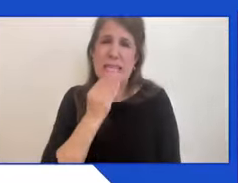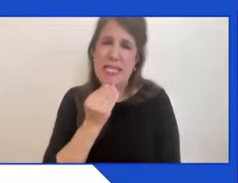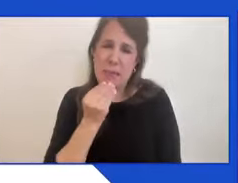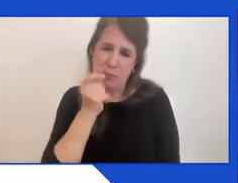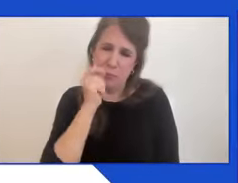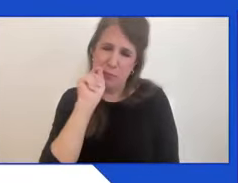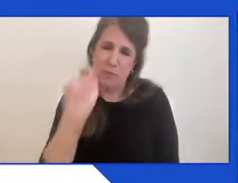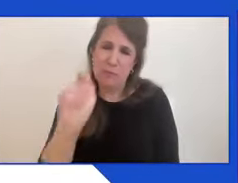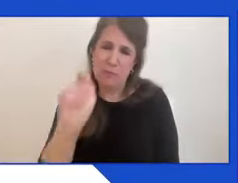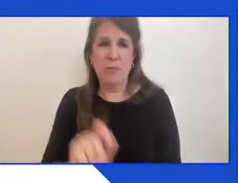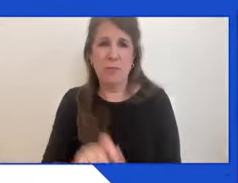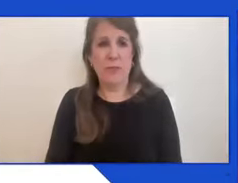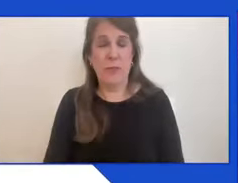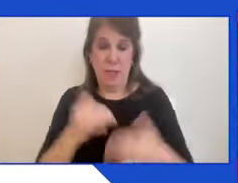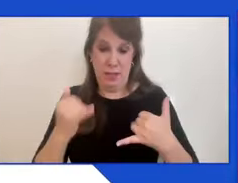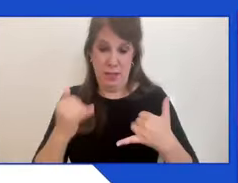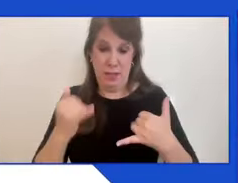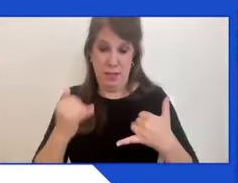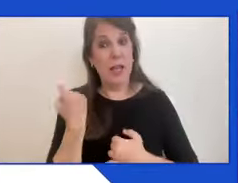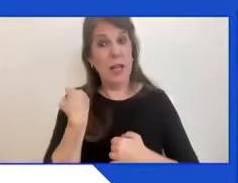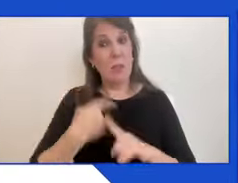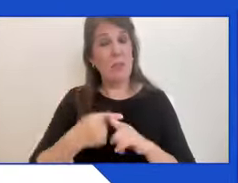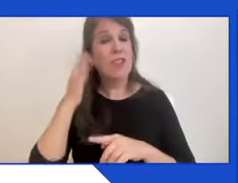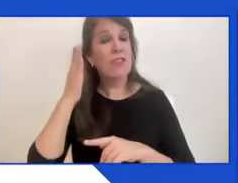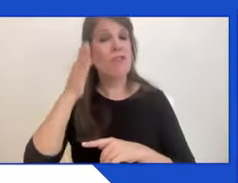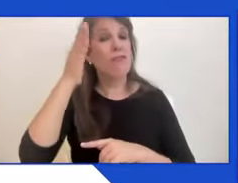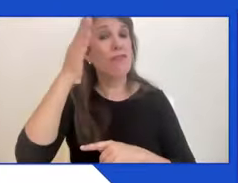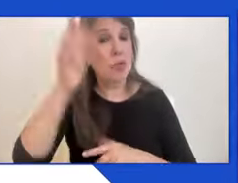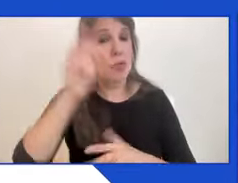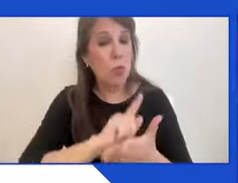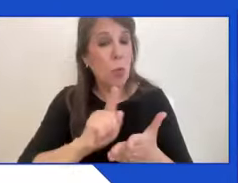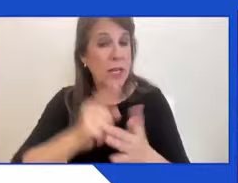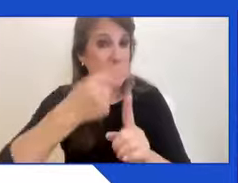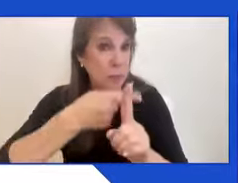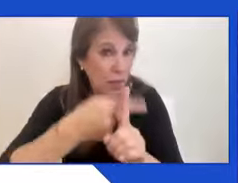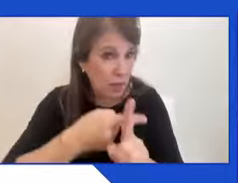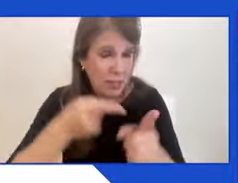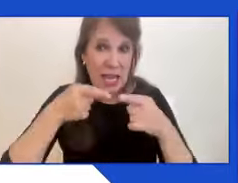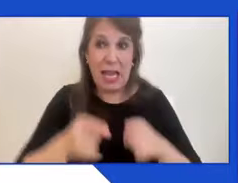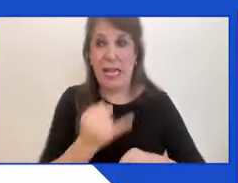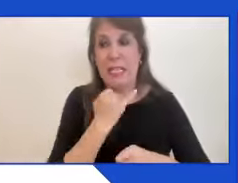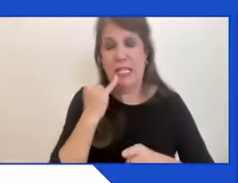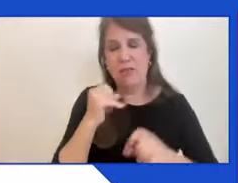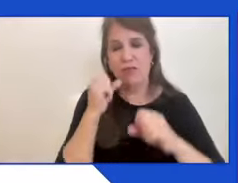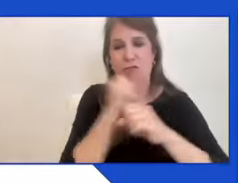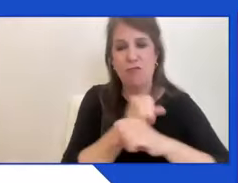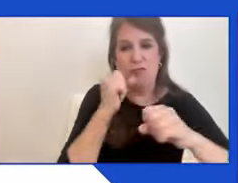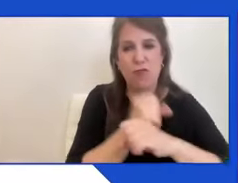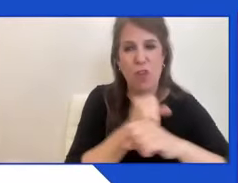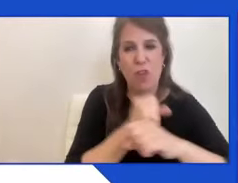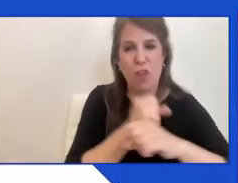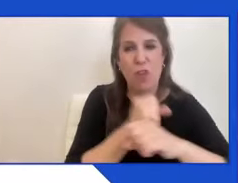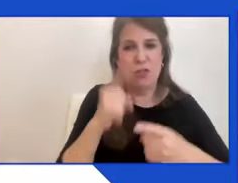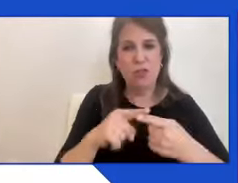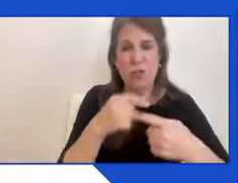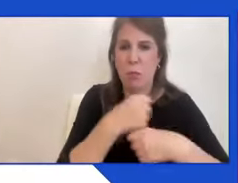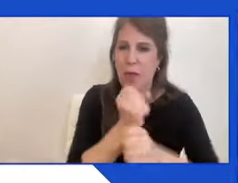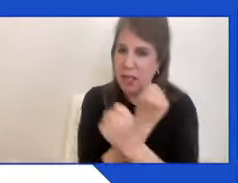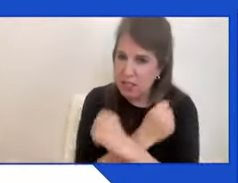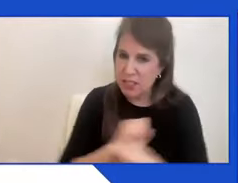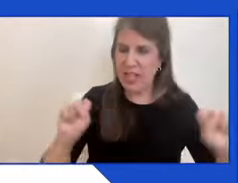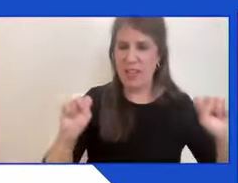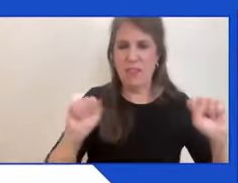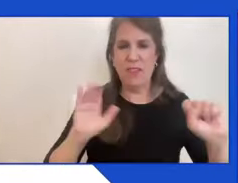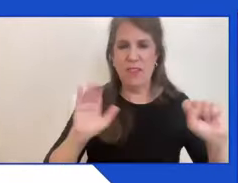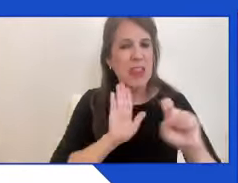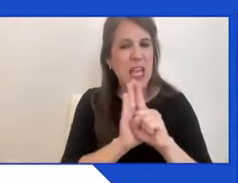Not only today, but in the coming weeks and months, as Israel fights to secure their most basic human